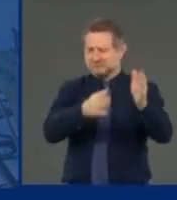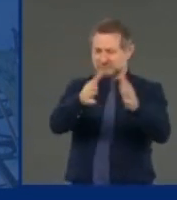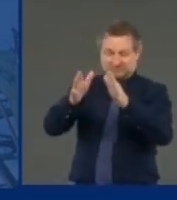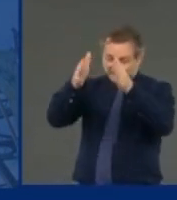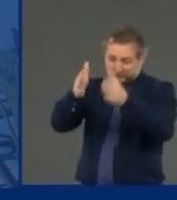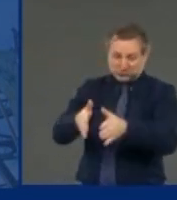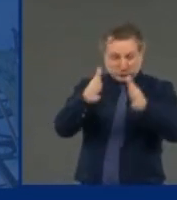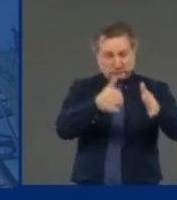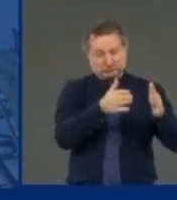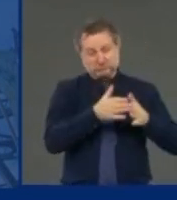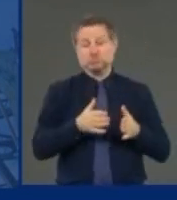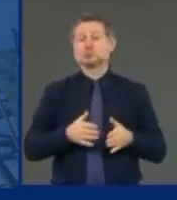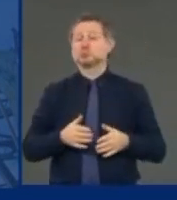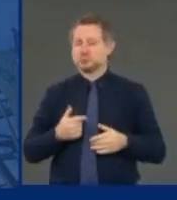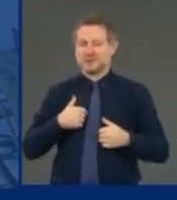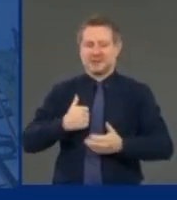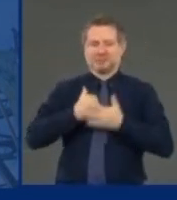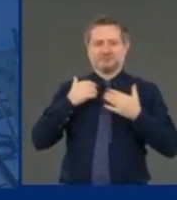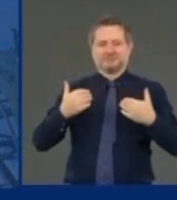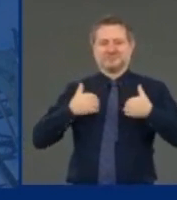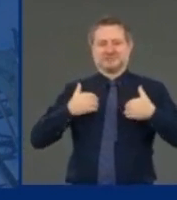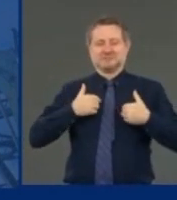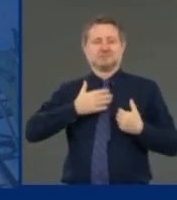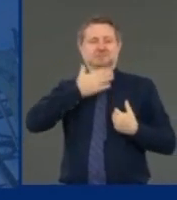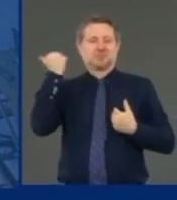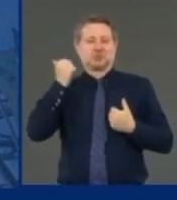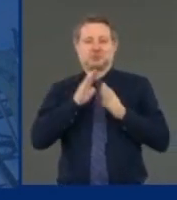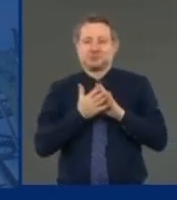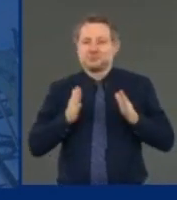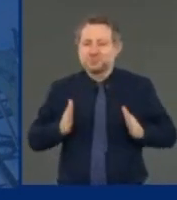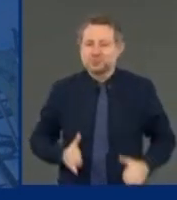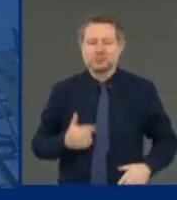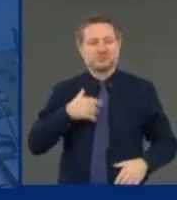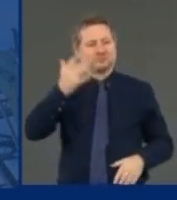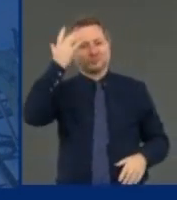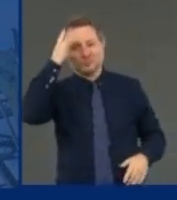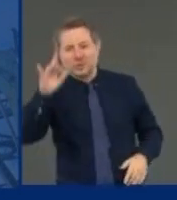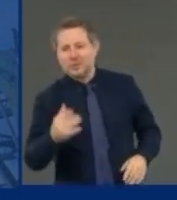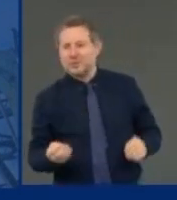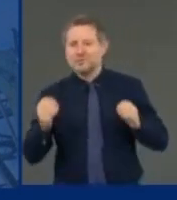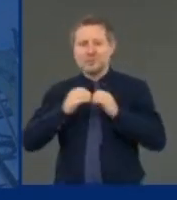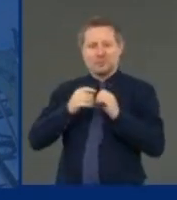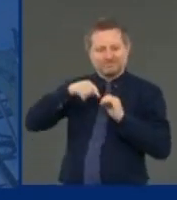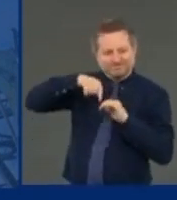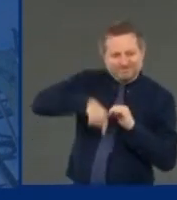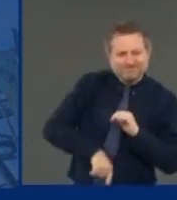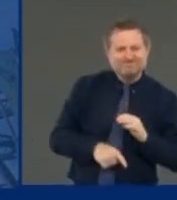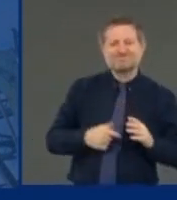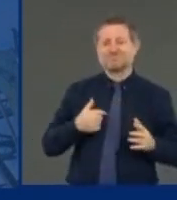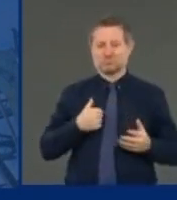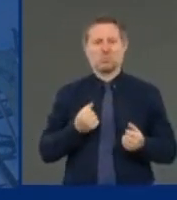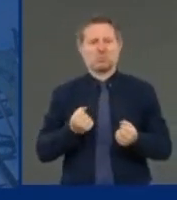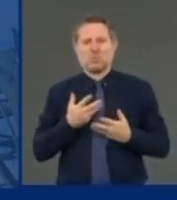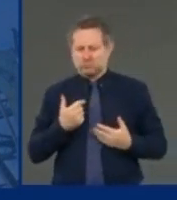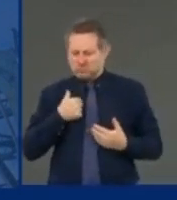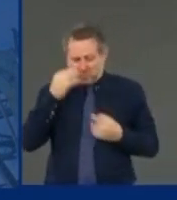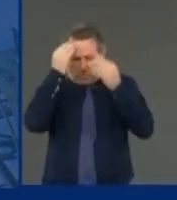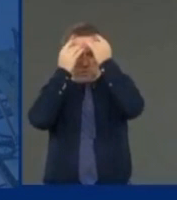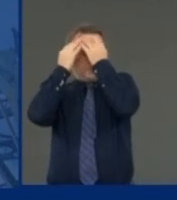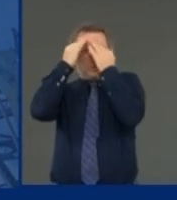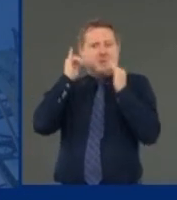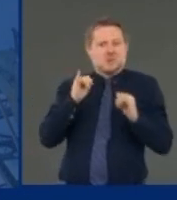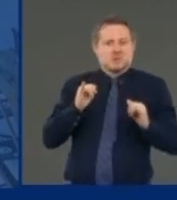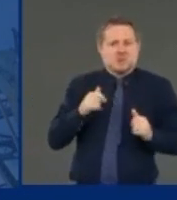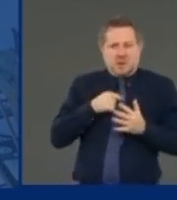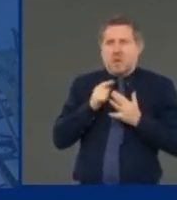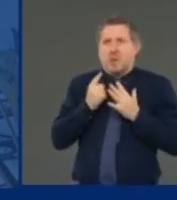better person, a deeper person. It's made me question a lot of things about my life, a lot of priorities, a lot of